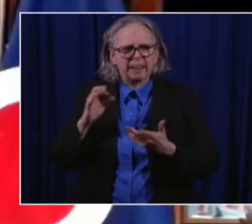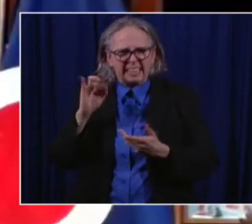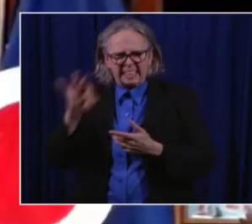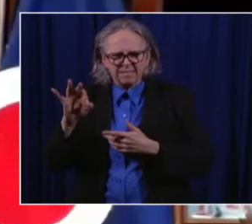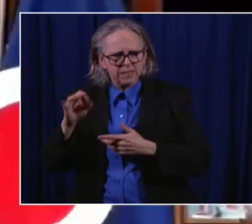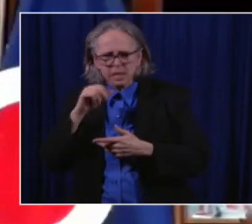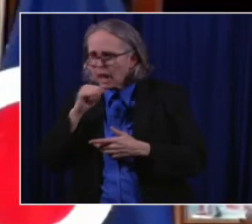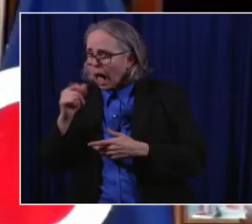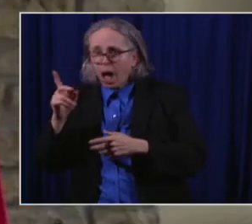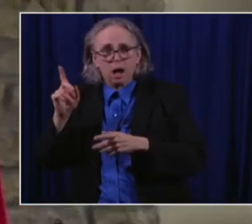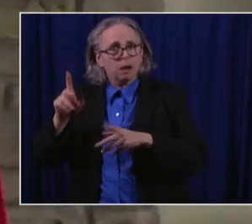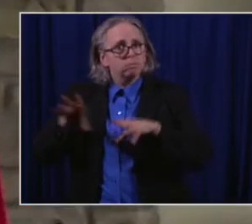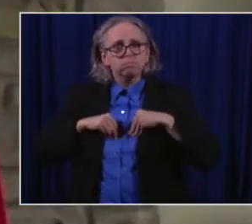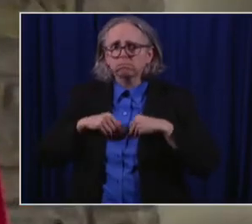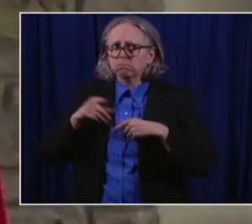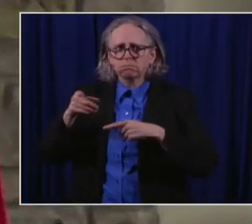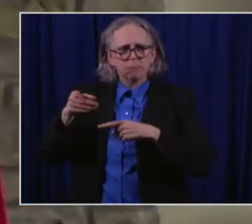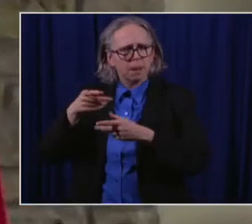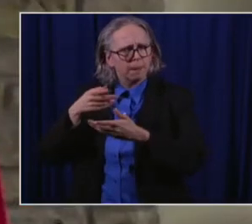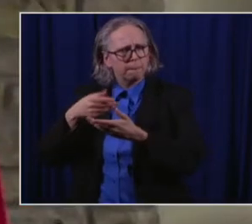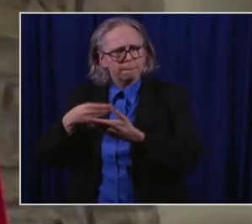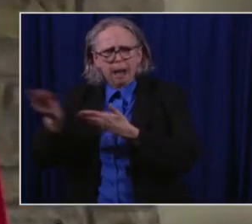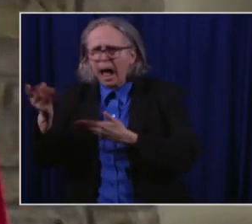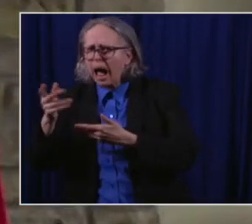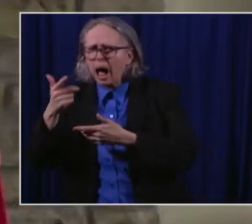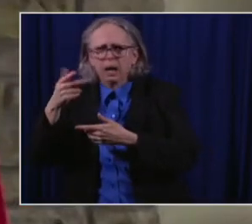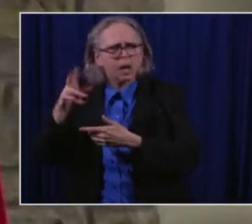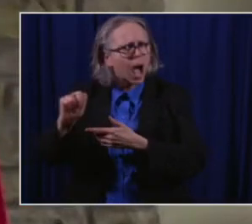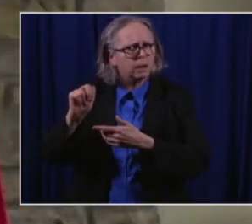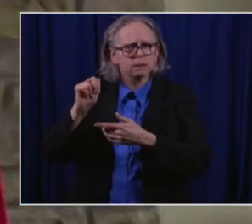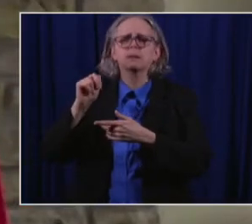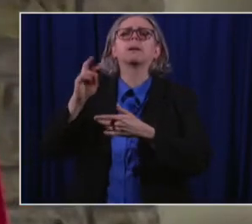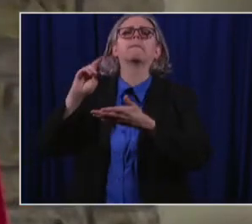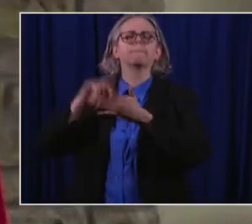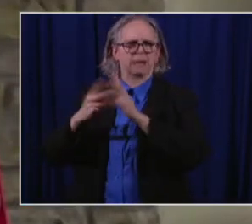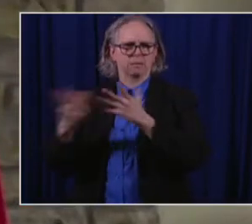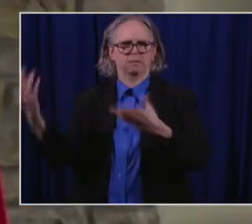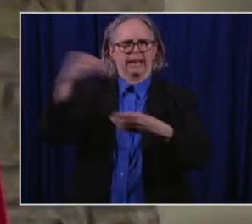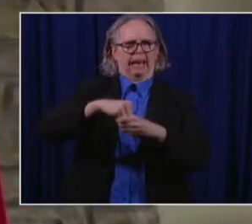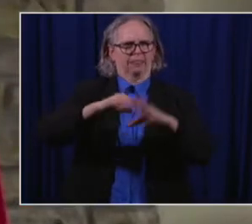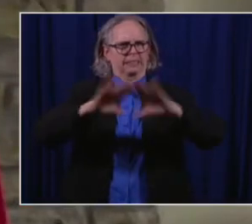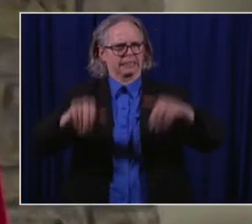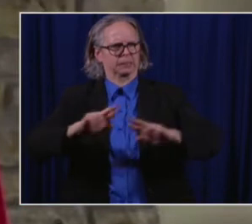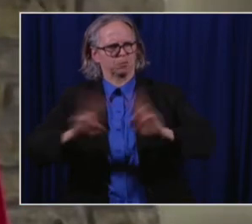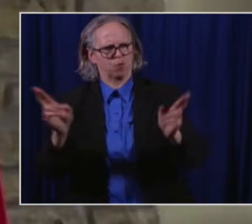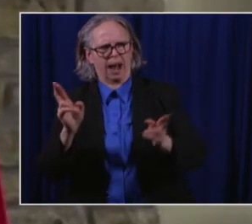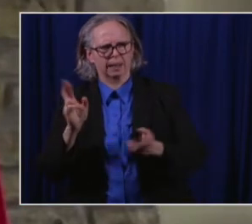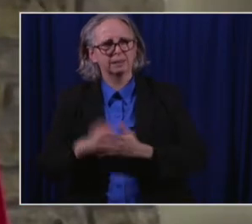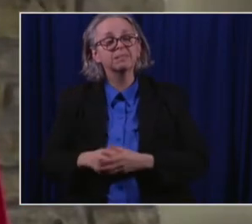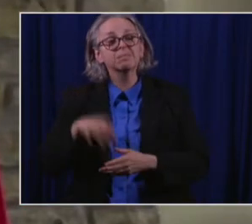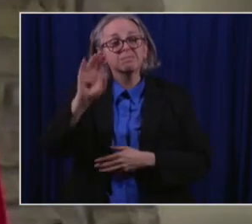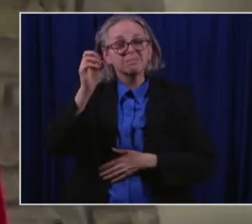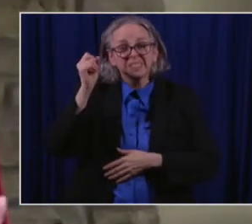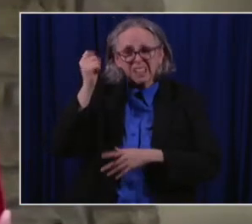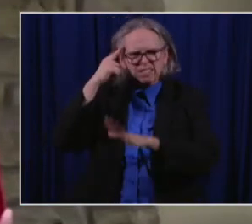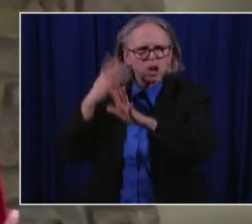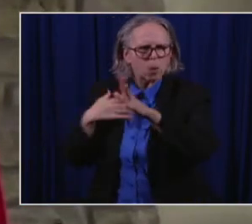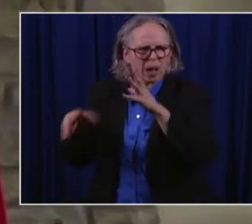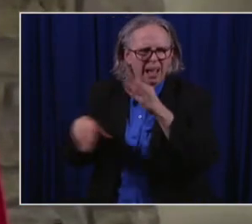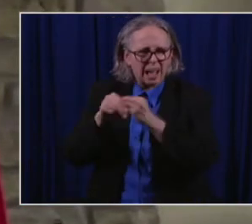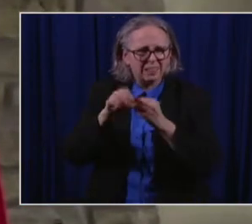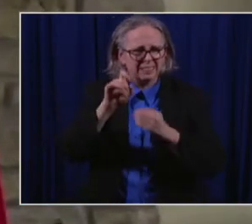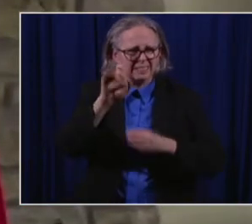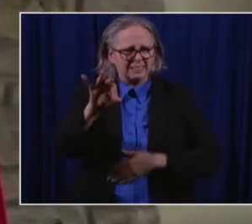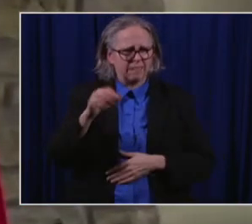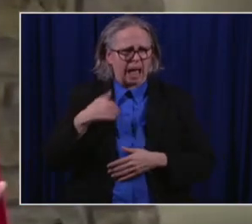system. Outstanding warrant for a serious offense needs to be in the state